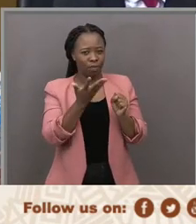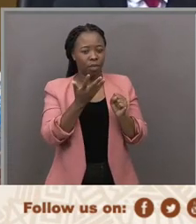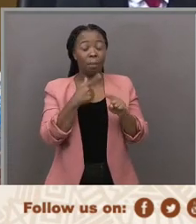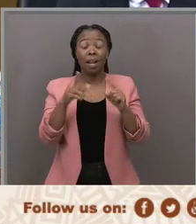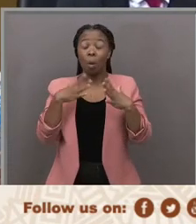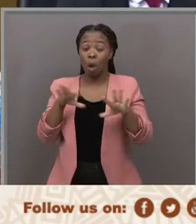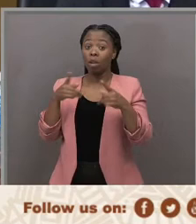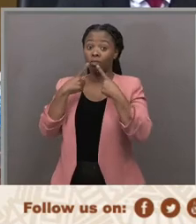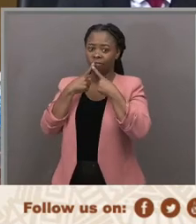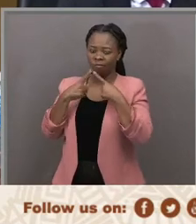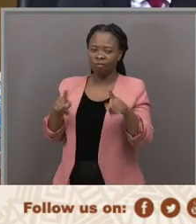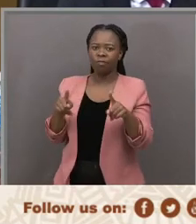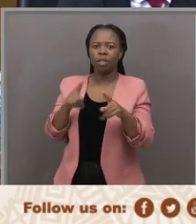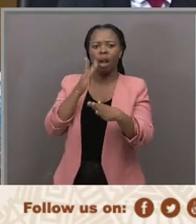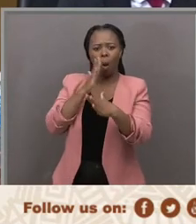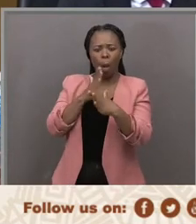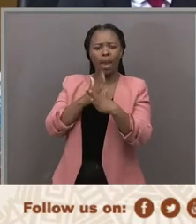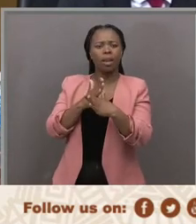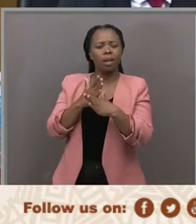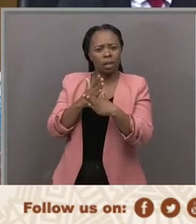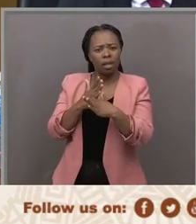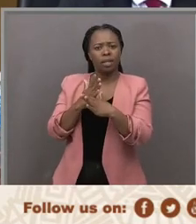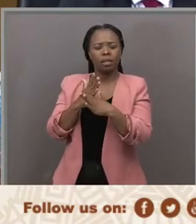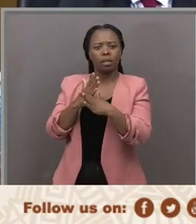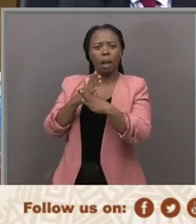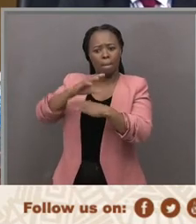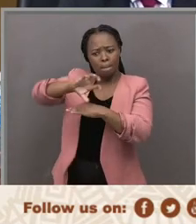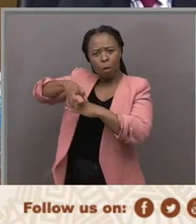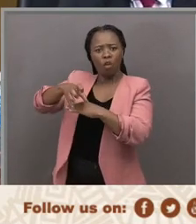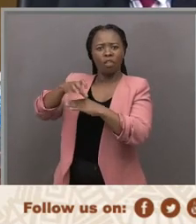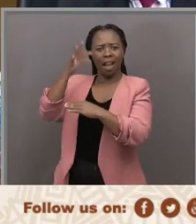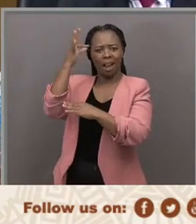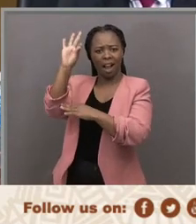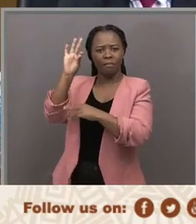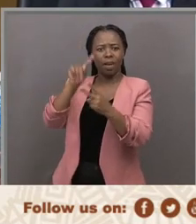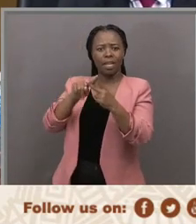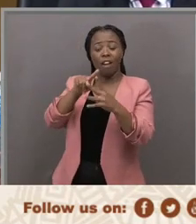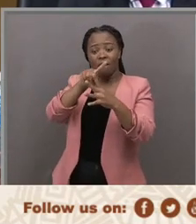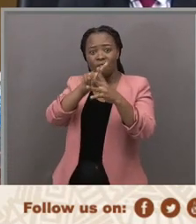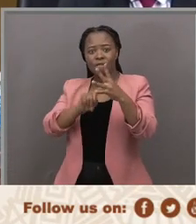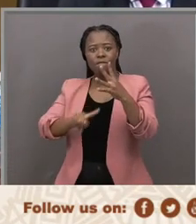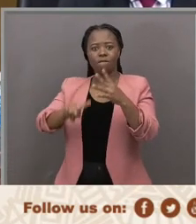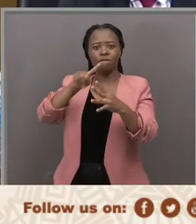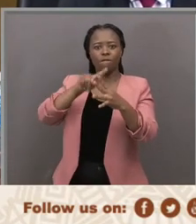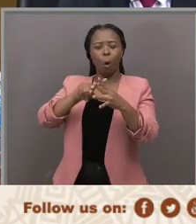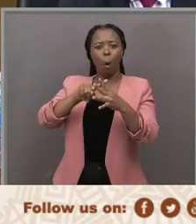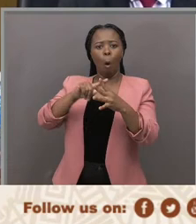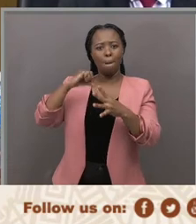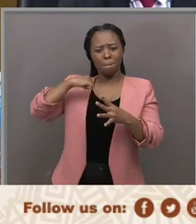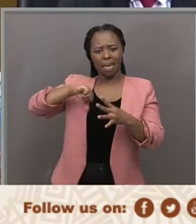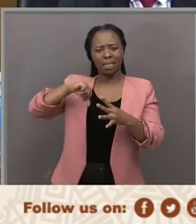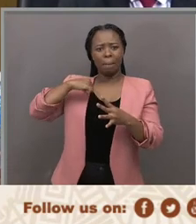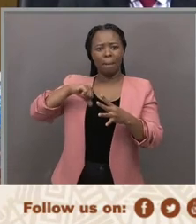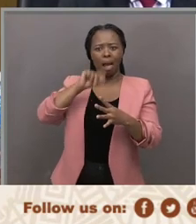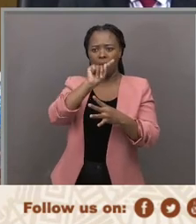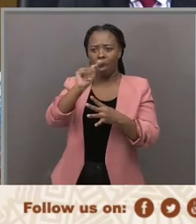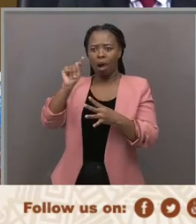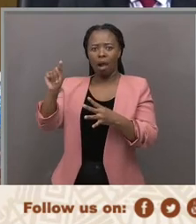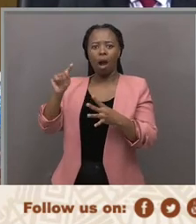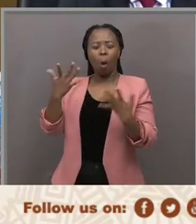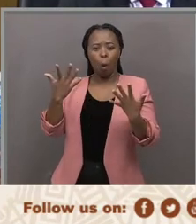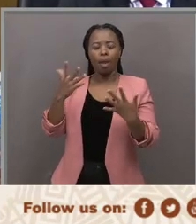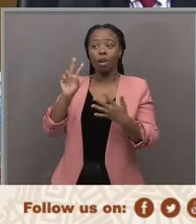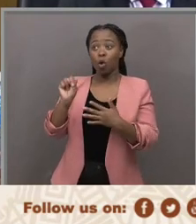with provincial government, working with the 4 municipalities in our province, plus the municipality in the